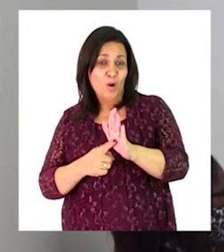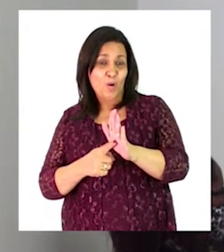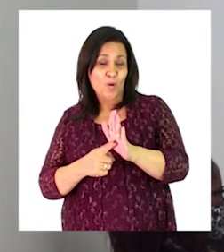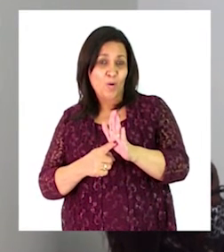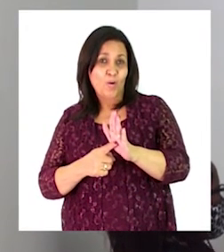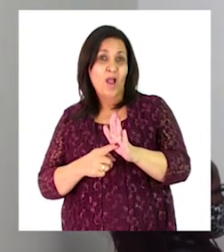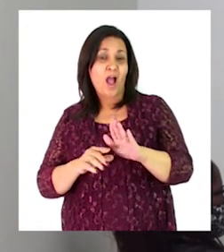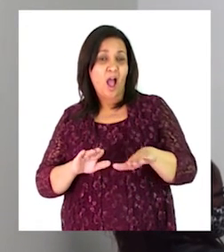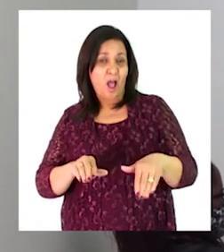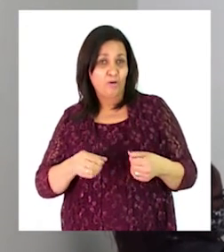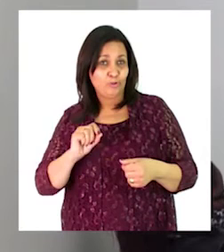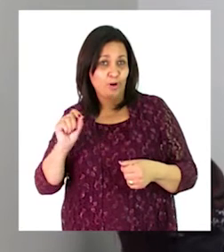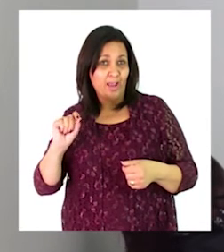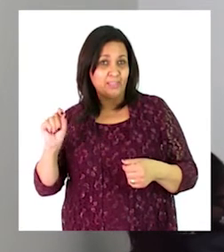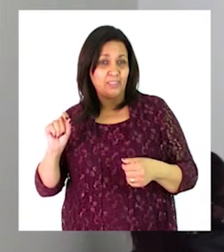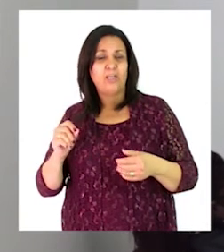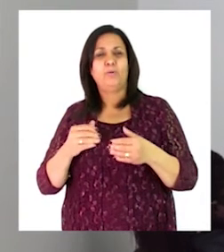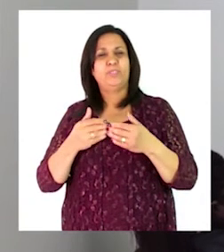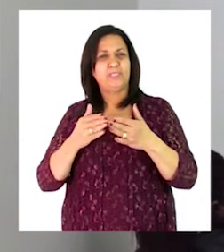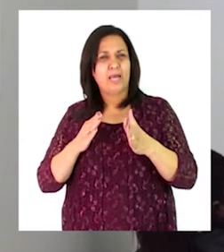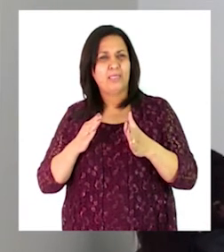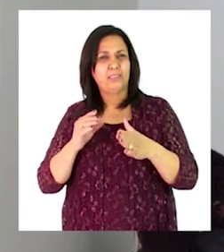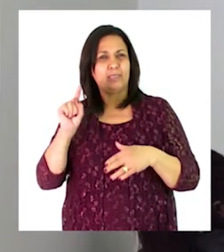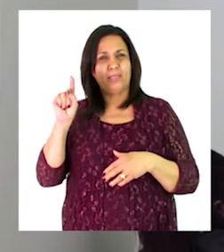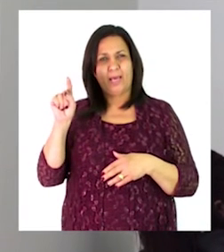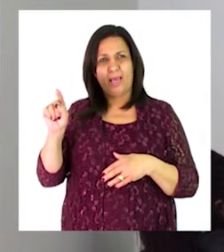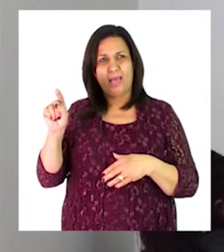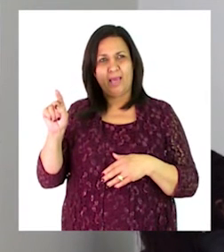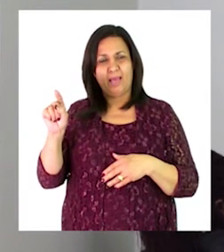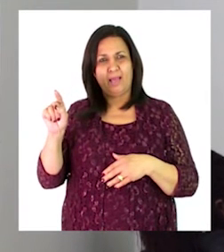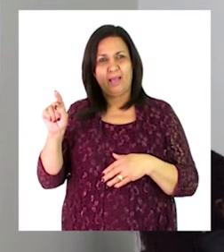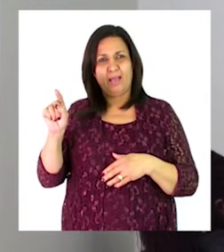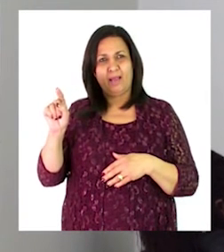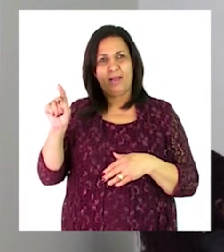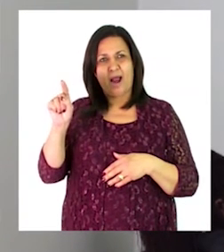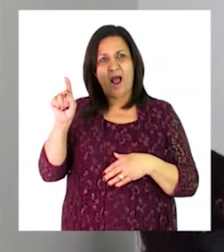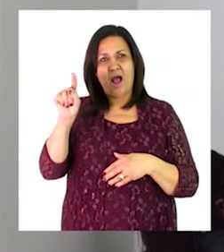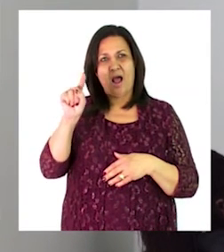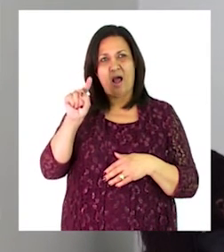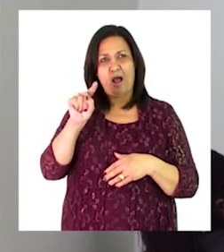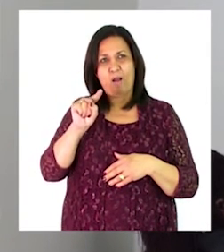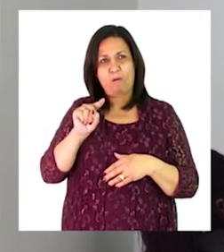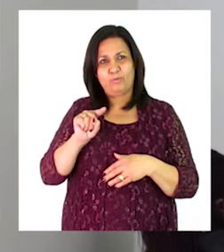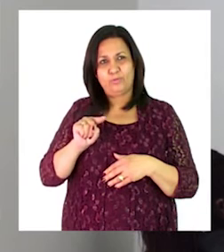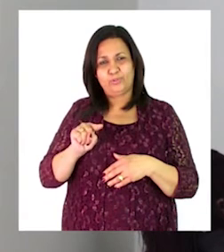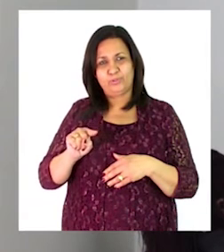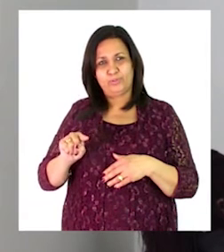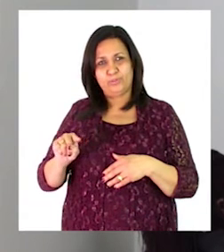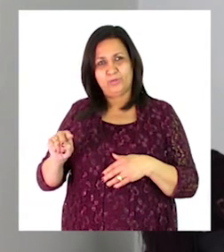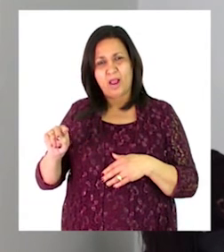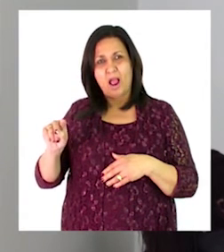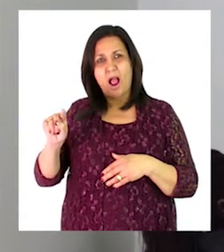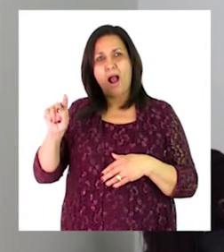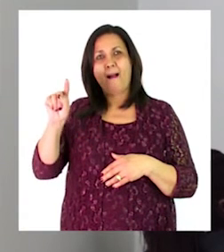start. We always start up here. We go round to the